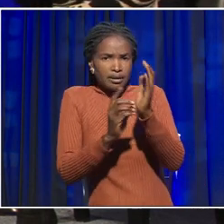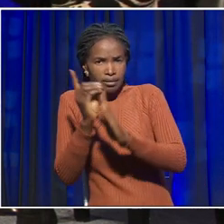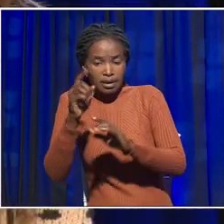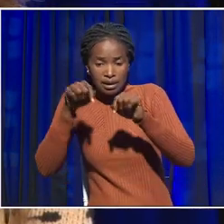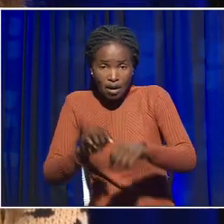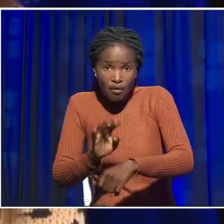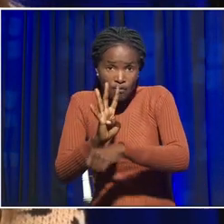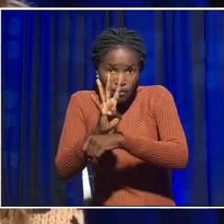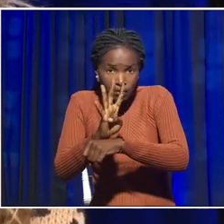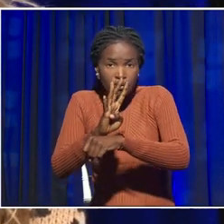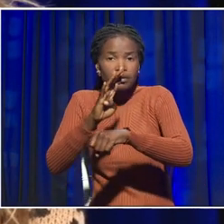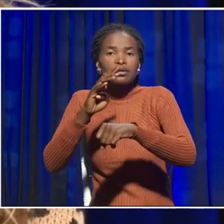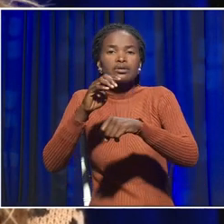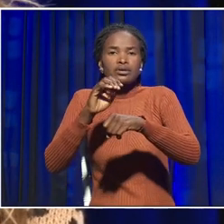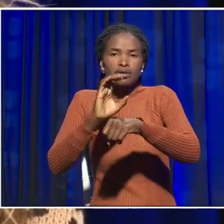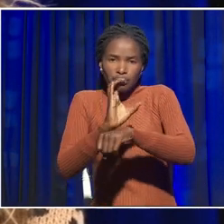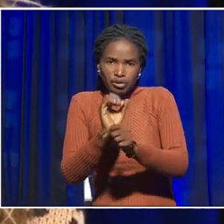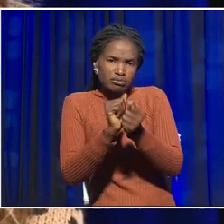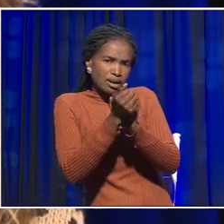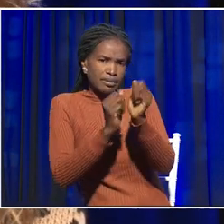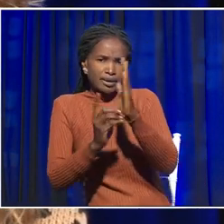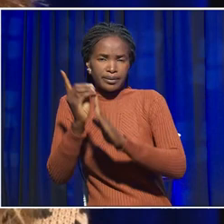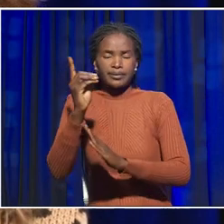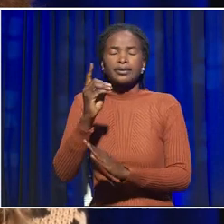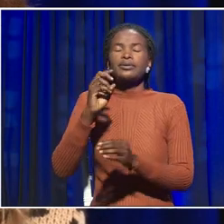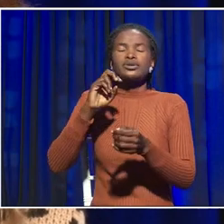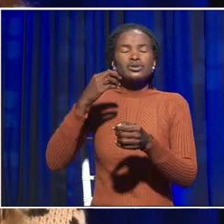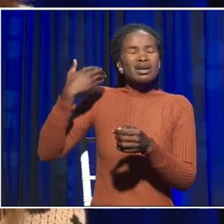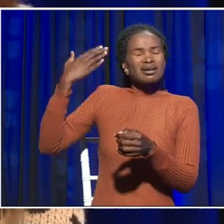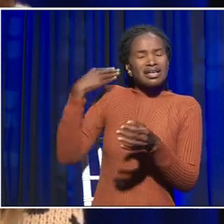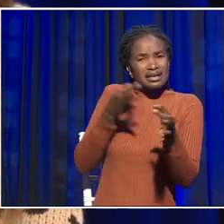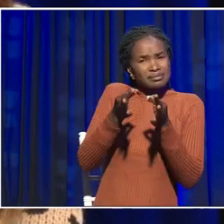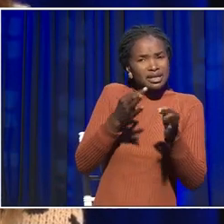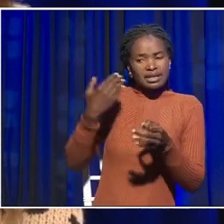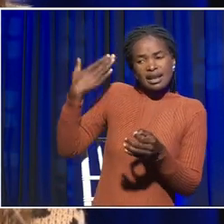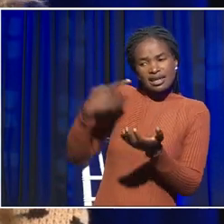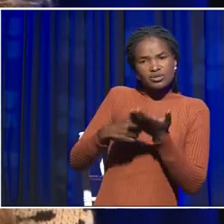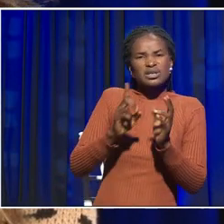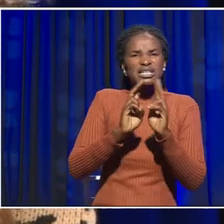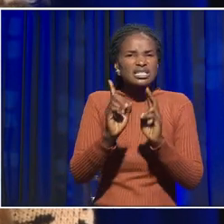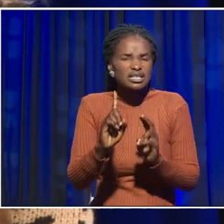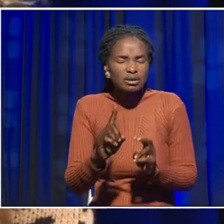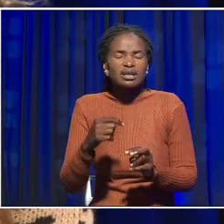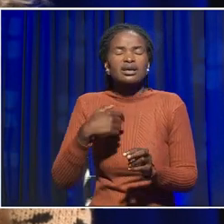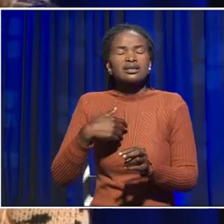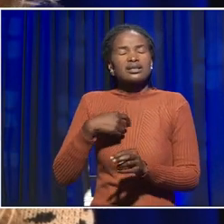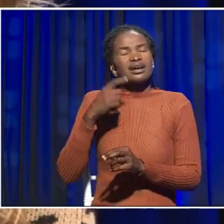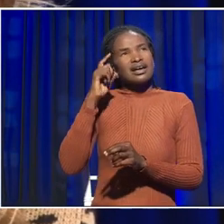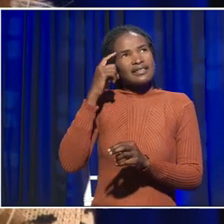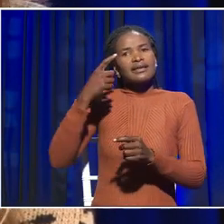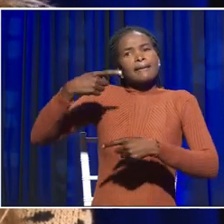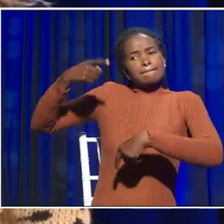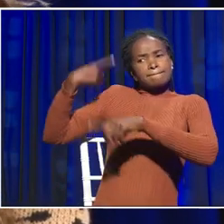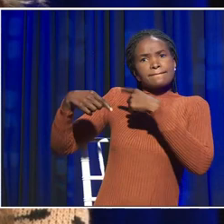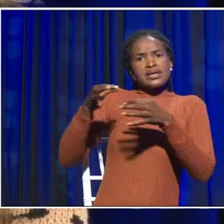our viewers of today in context with what we discussed there and then, I propose to run again